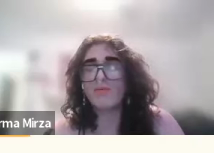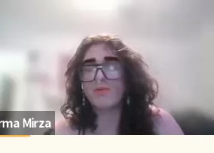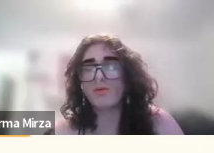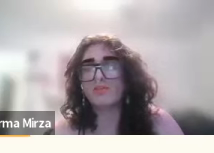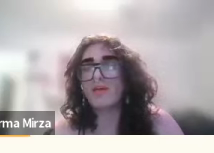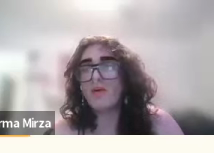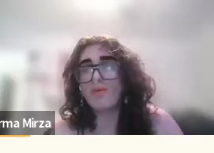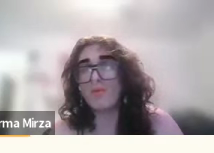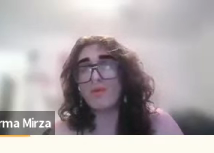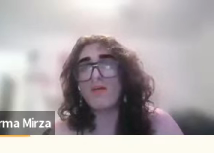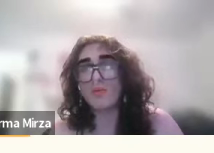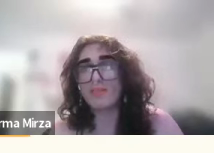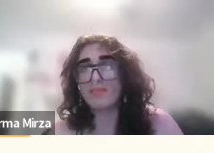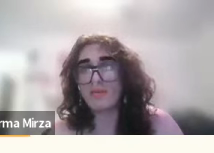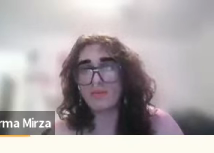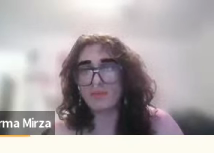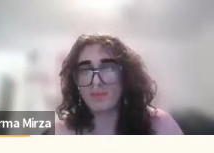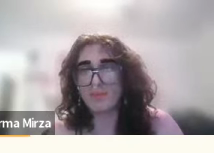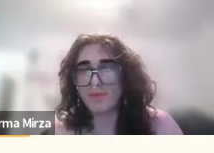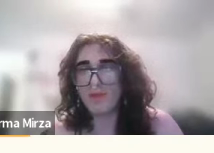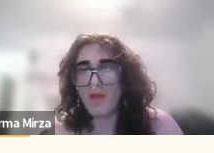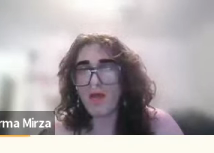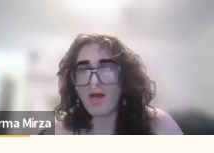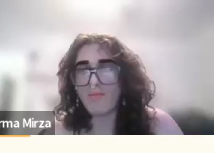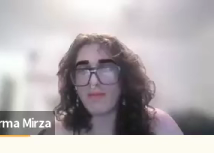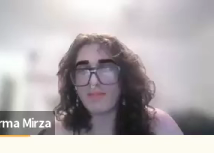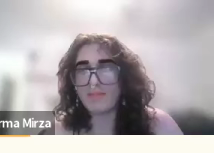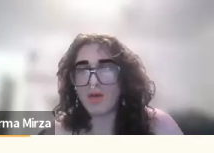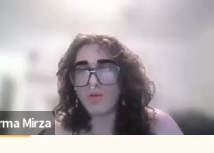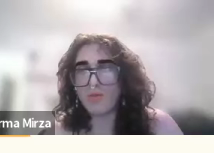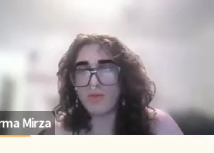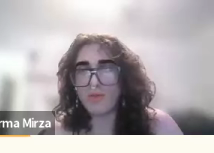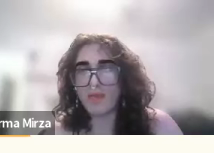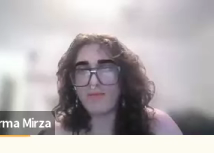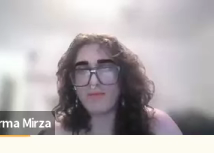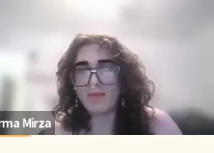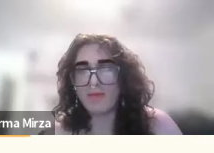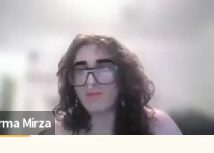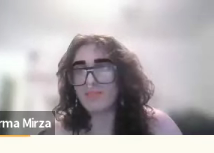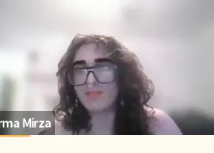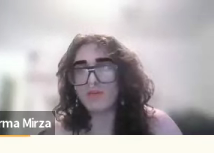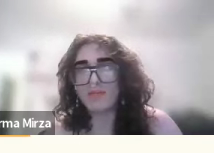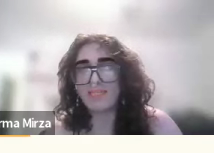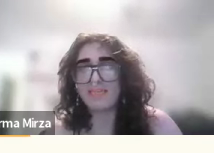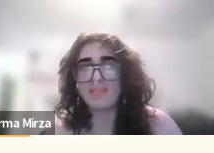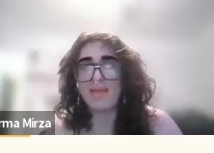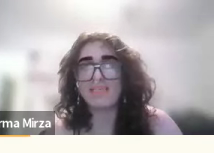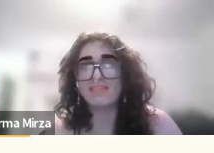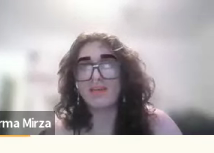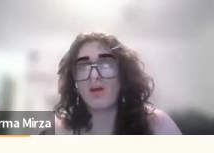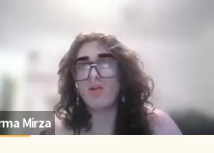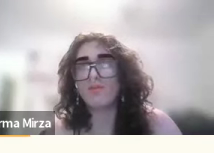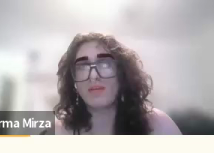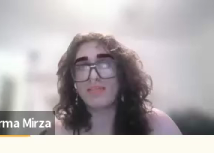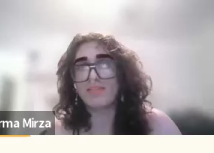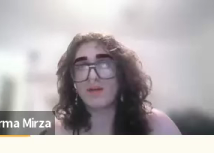connect with health workers when they wouldn't otherwise connect with those people. And so, and as we're seeing drug-related deaths